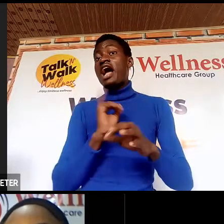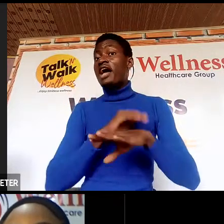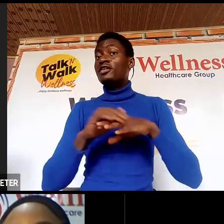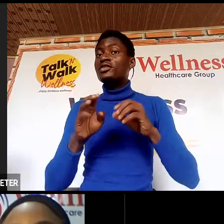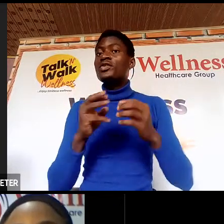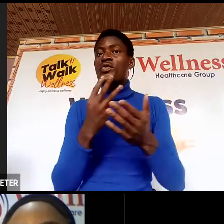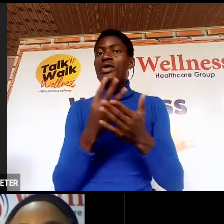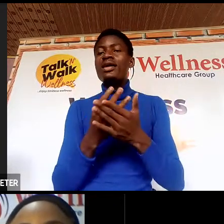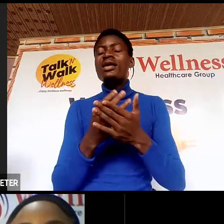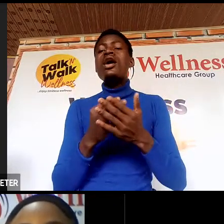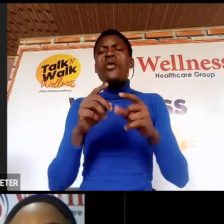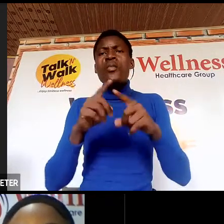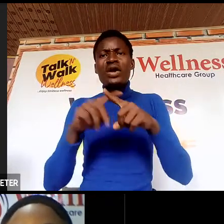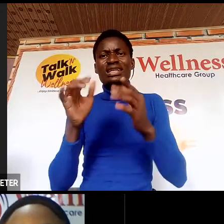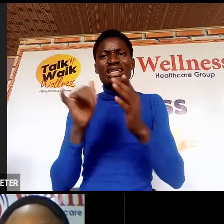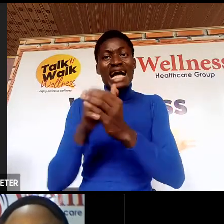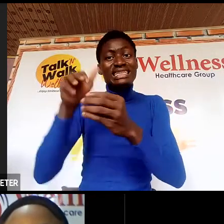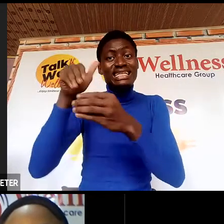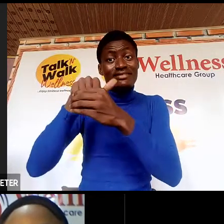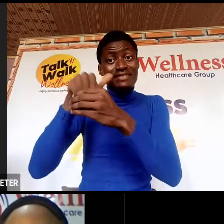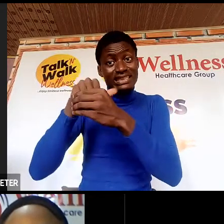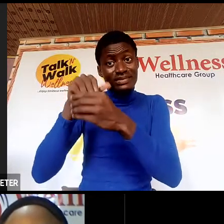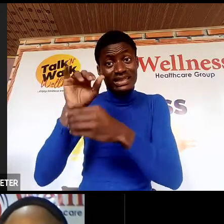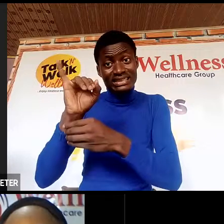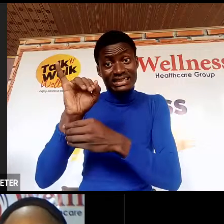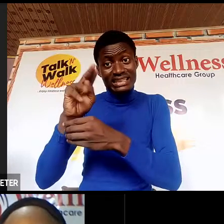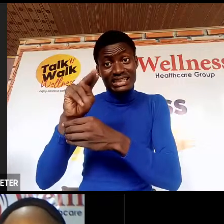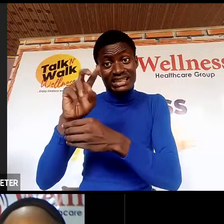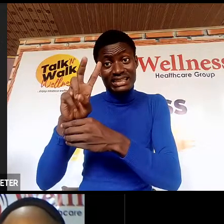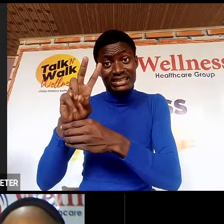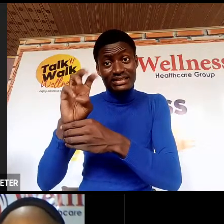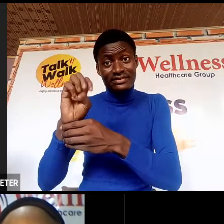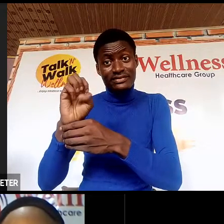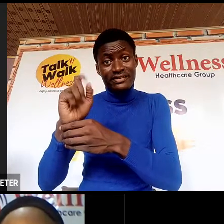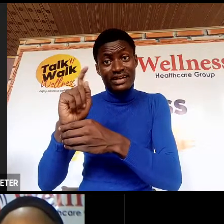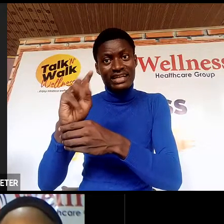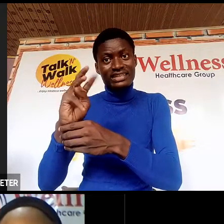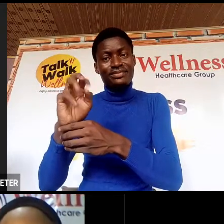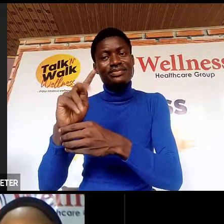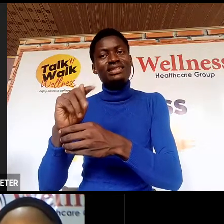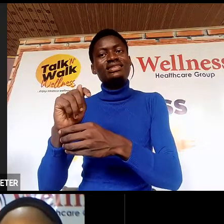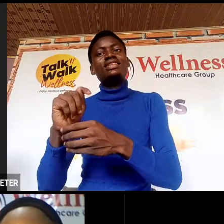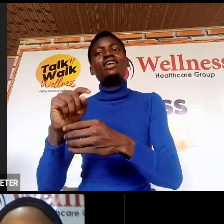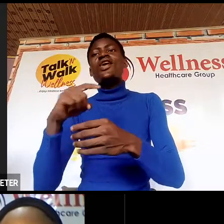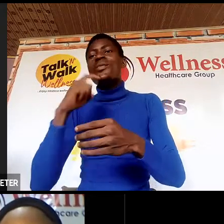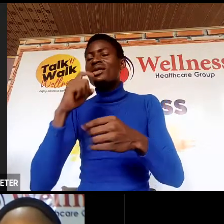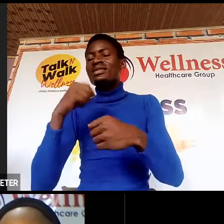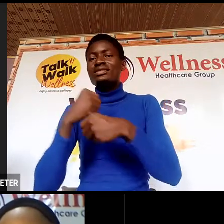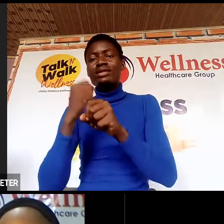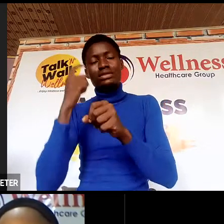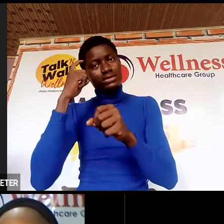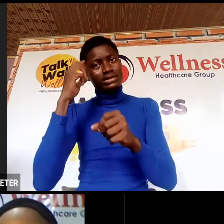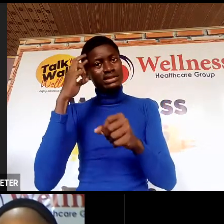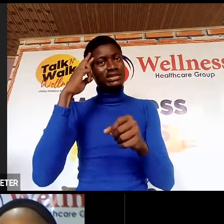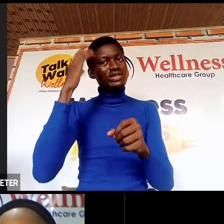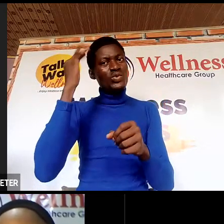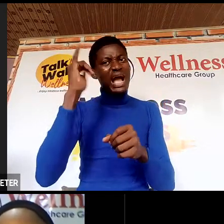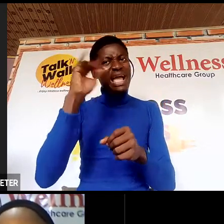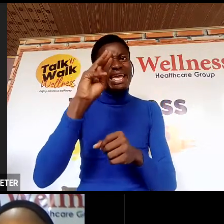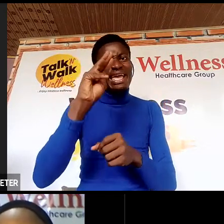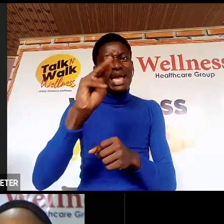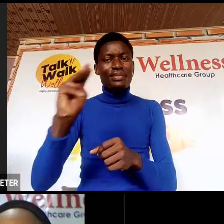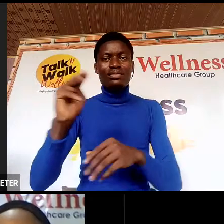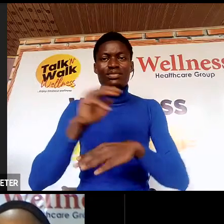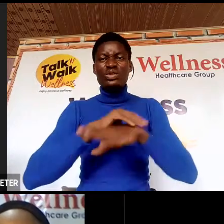understand that I understand where it's making money. The reason why the MMM and didn't make sense was I couldn't really understand how the money was being made. And